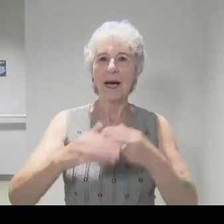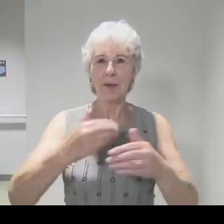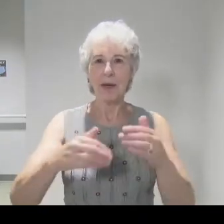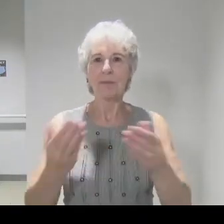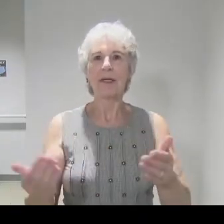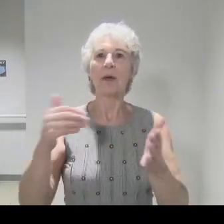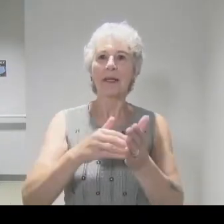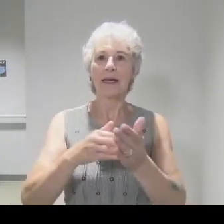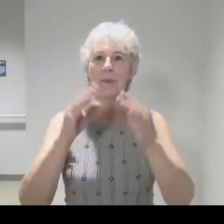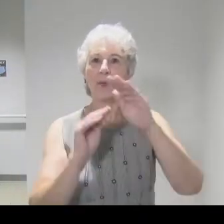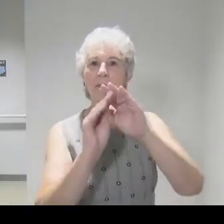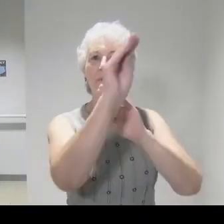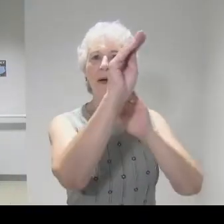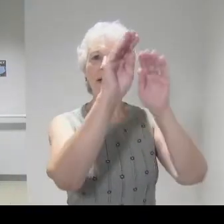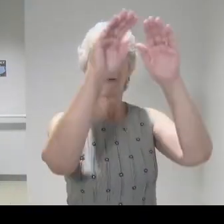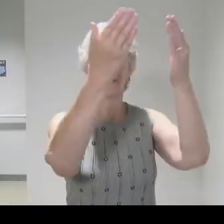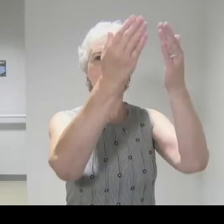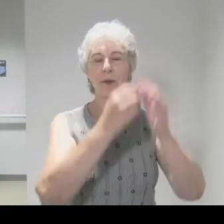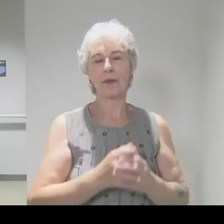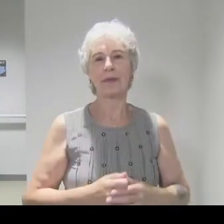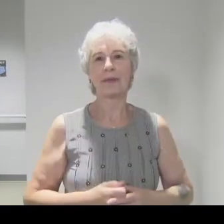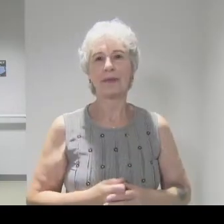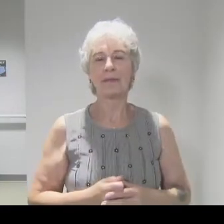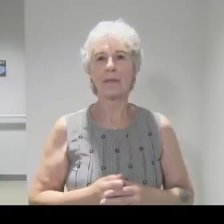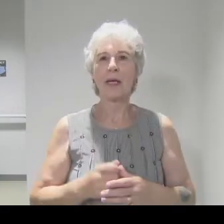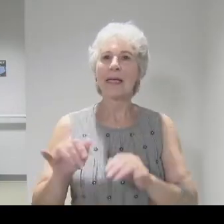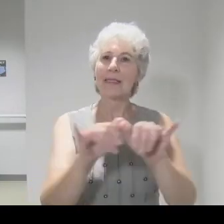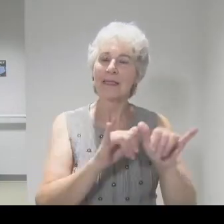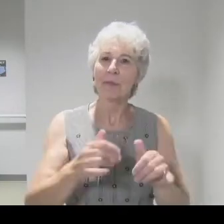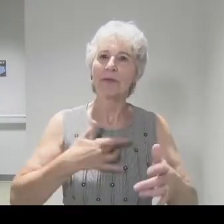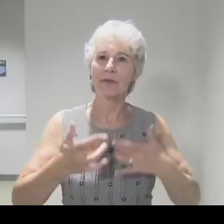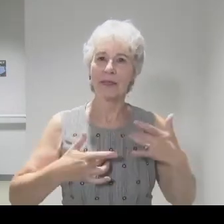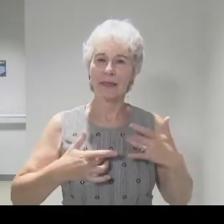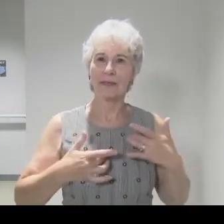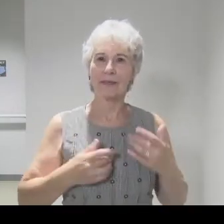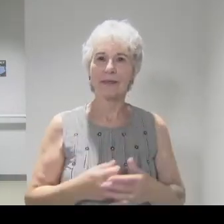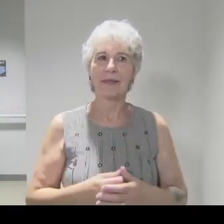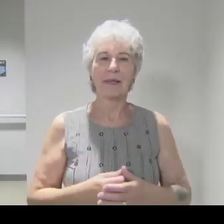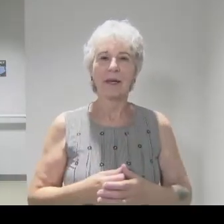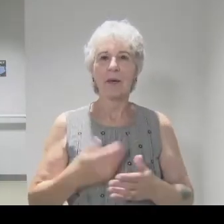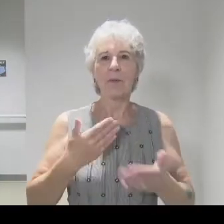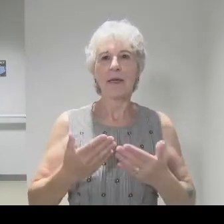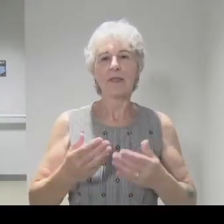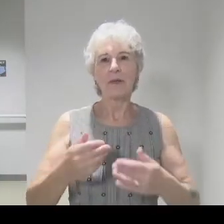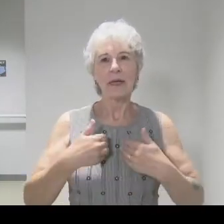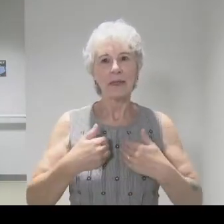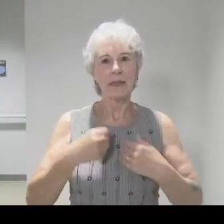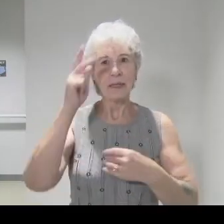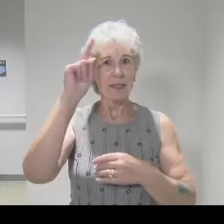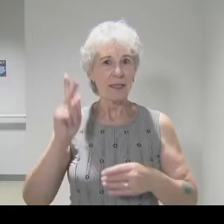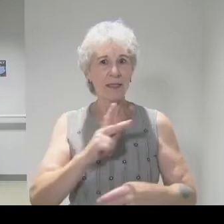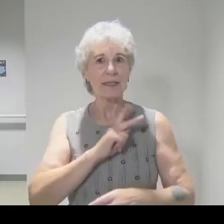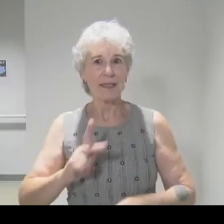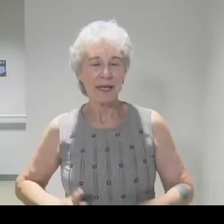hole. Well, a similar feeling of excitement must have hit the child King Josiah,